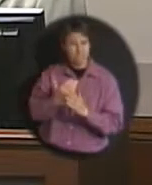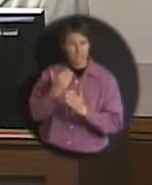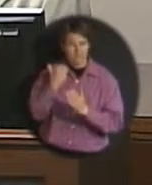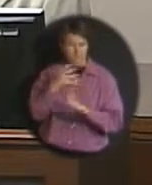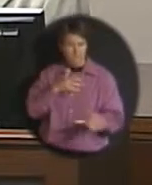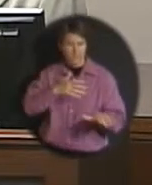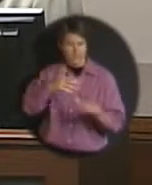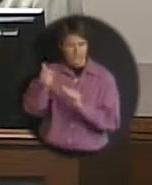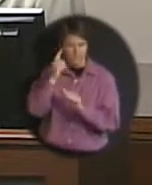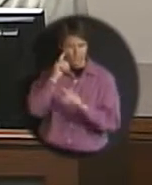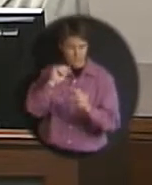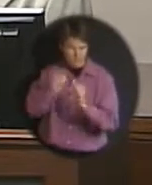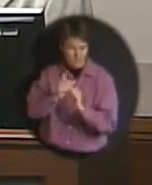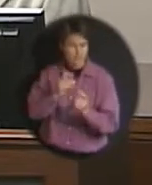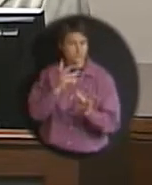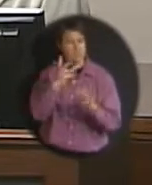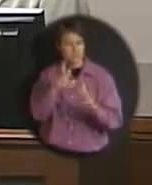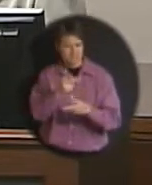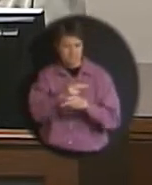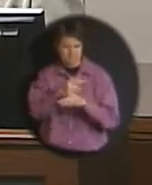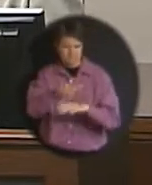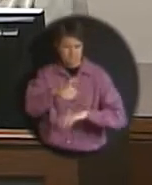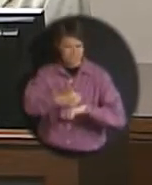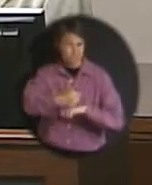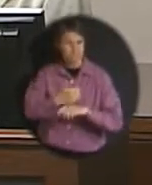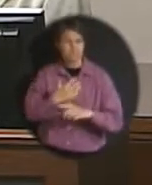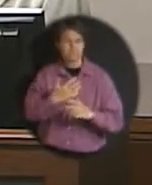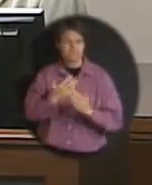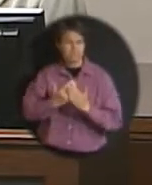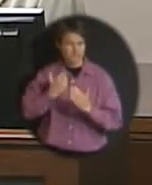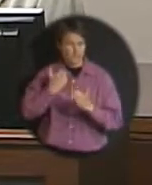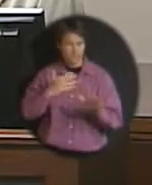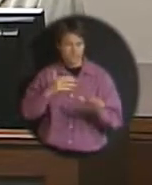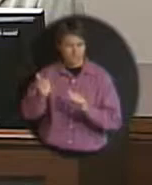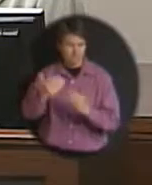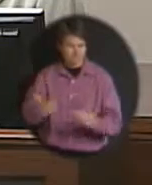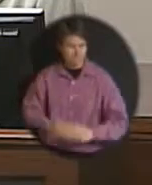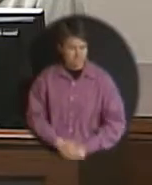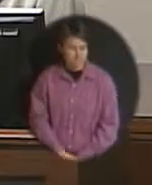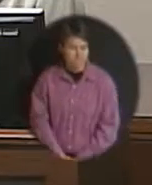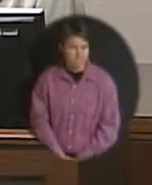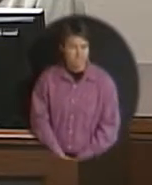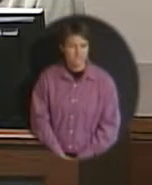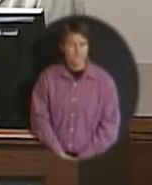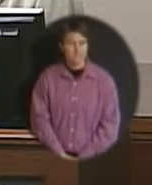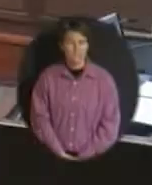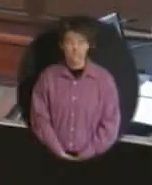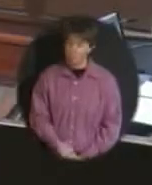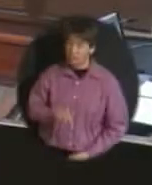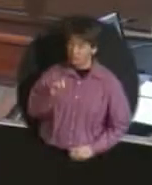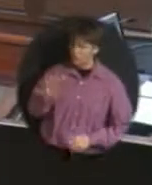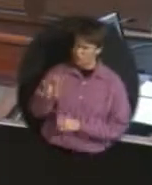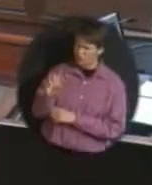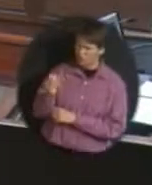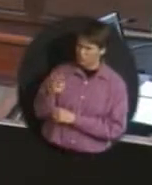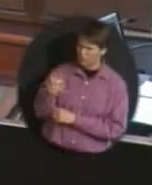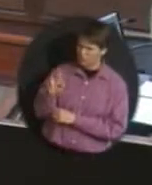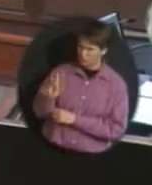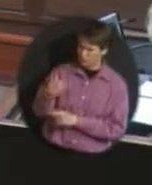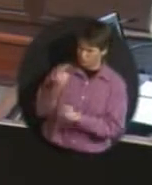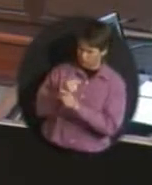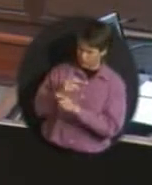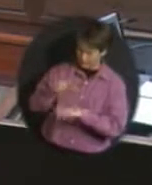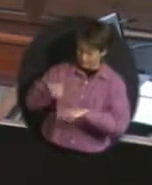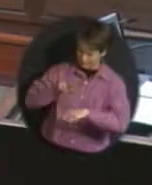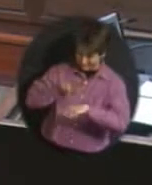all be, has been taken care of and arranged prior to moving forward. Dr. Shirk, this is a national competition